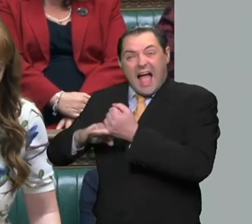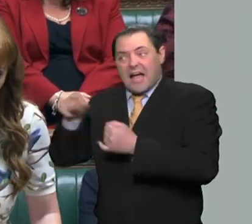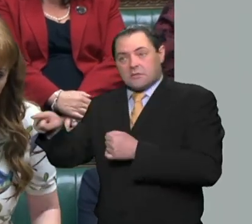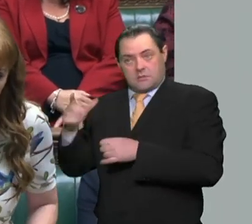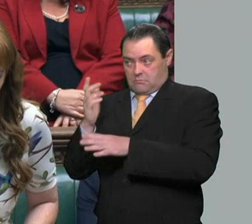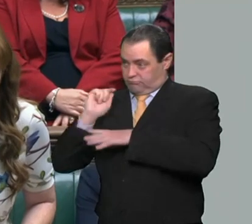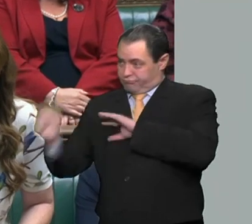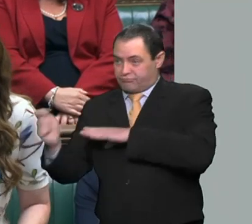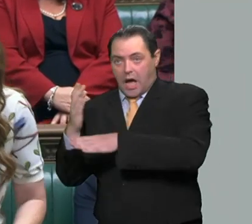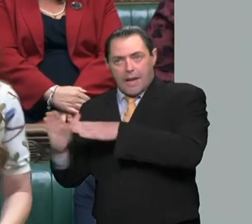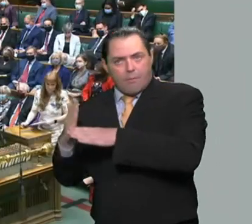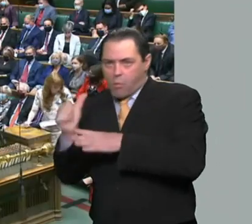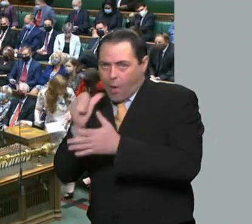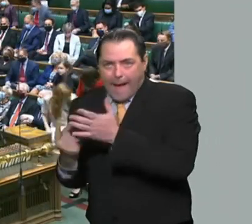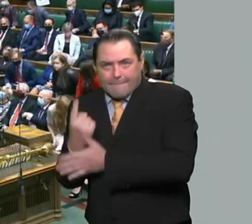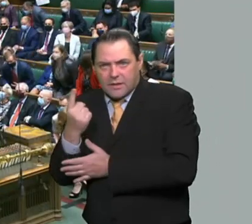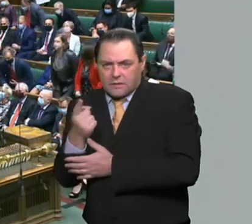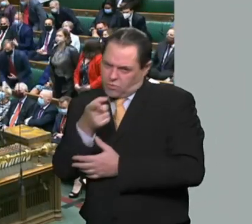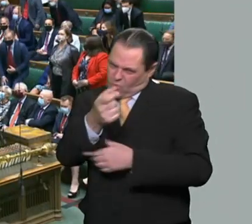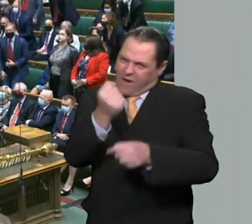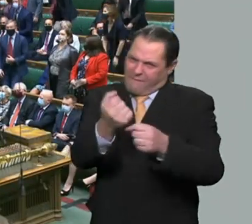his government's failures?